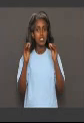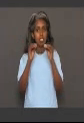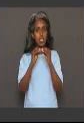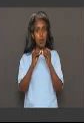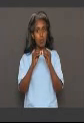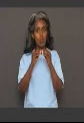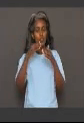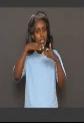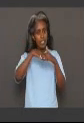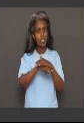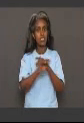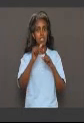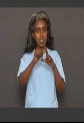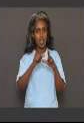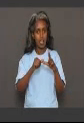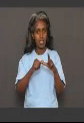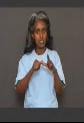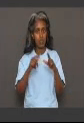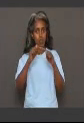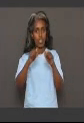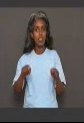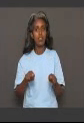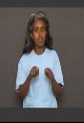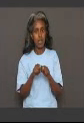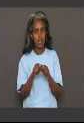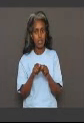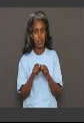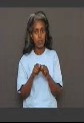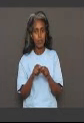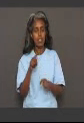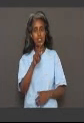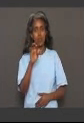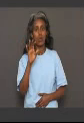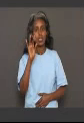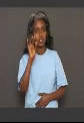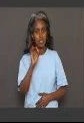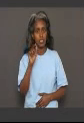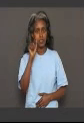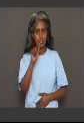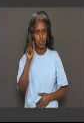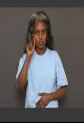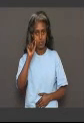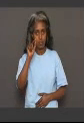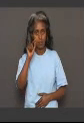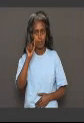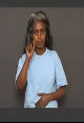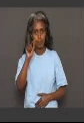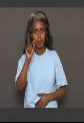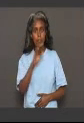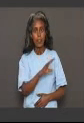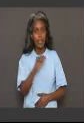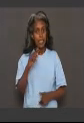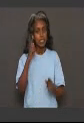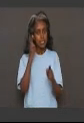of internal angles of a triangle is 180 degrees, and